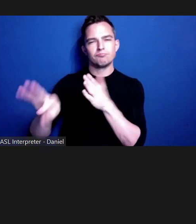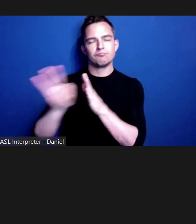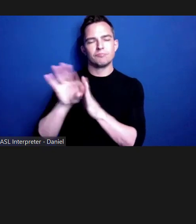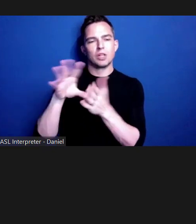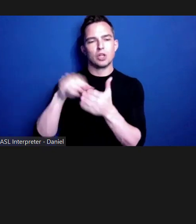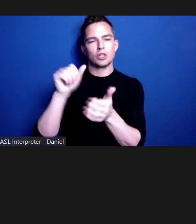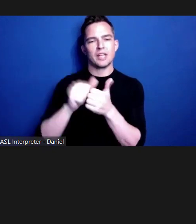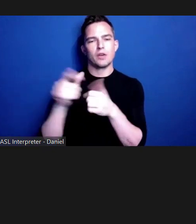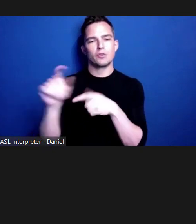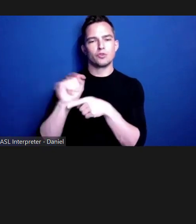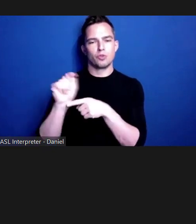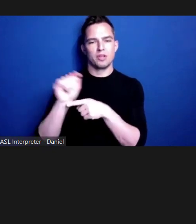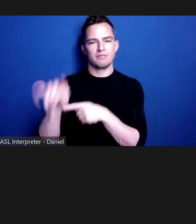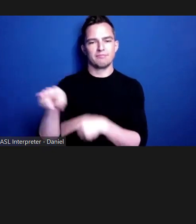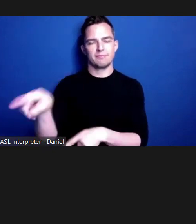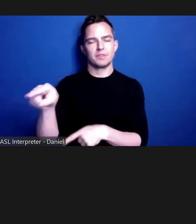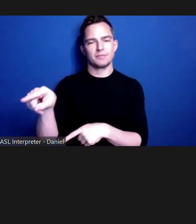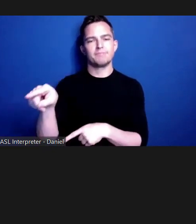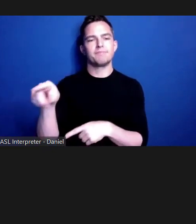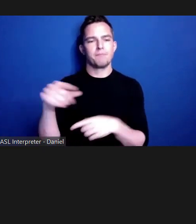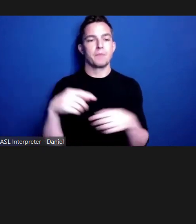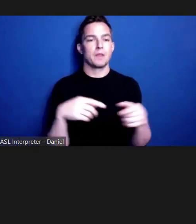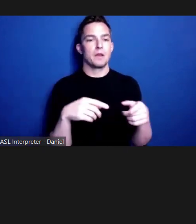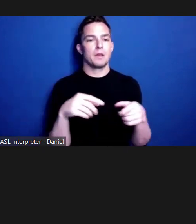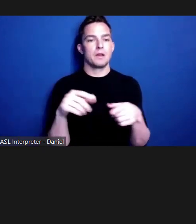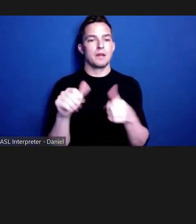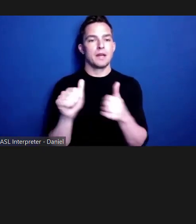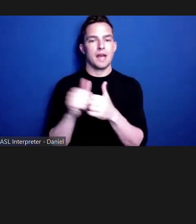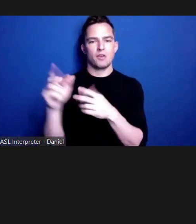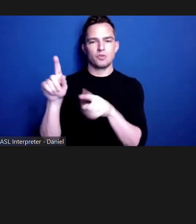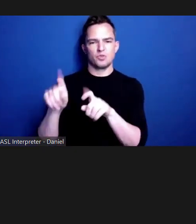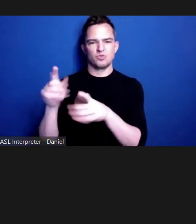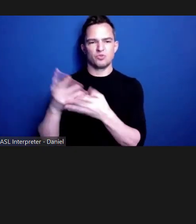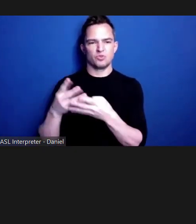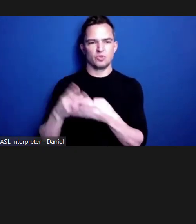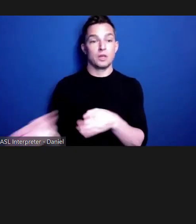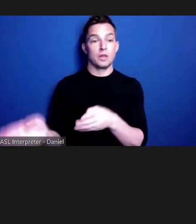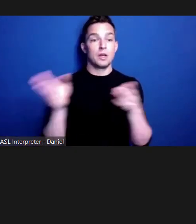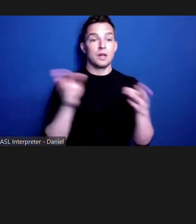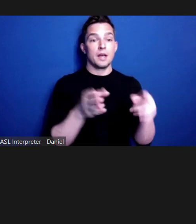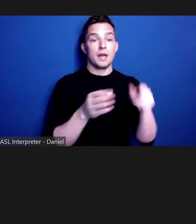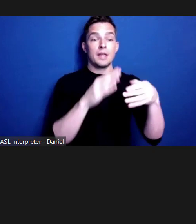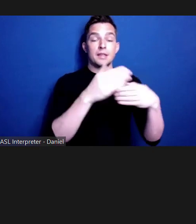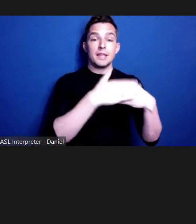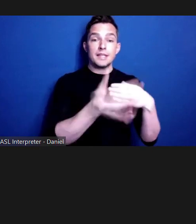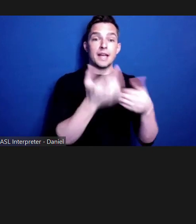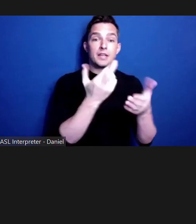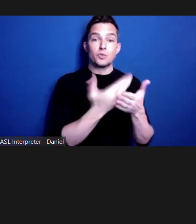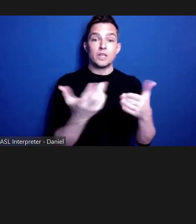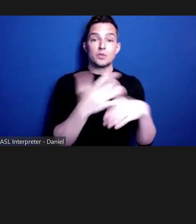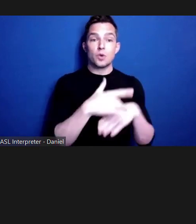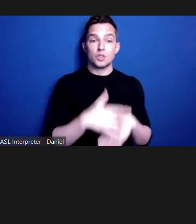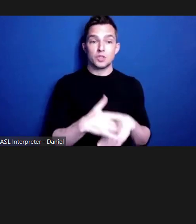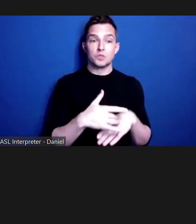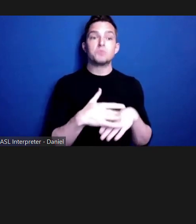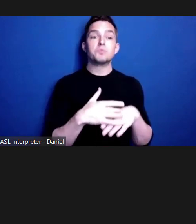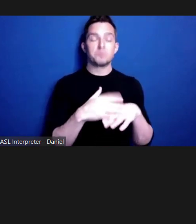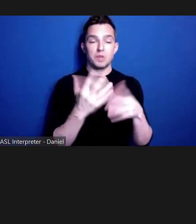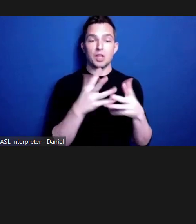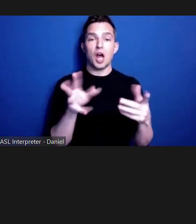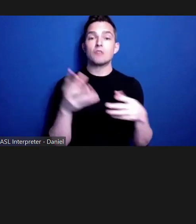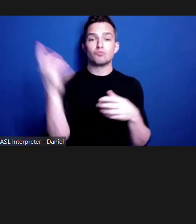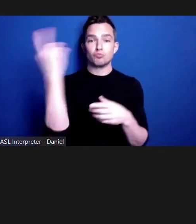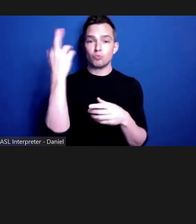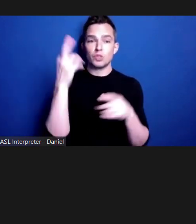So then if we go on to the next set of resources, this is where you'll find a lot of practical resources for